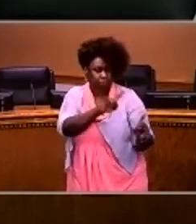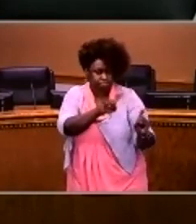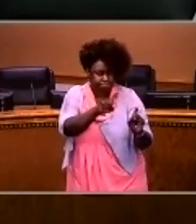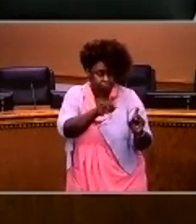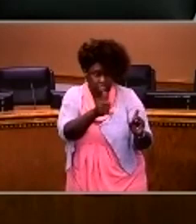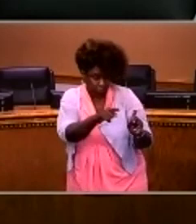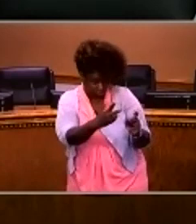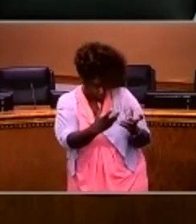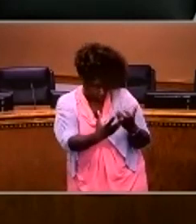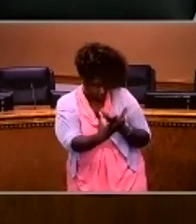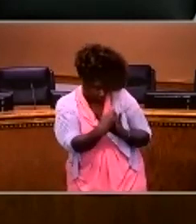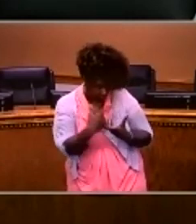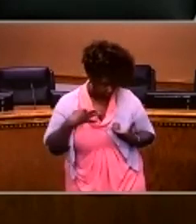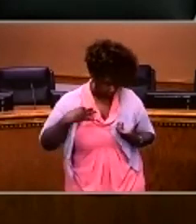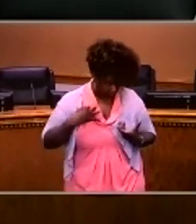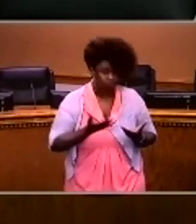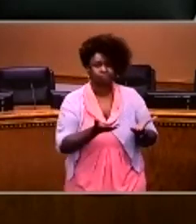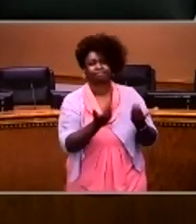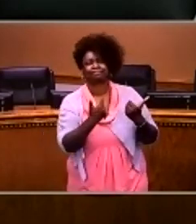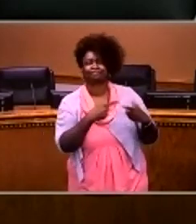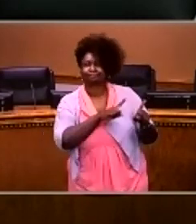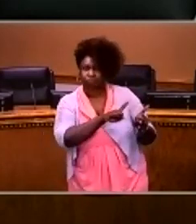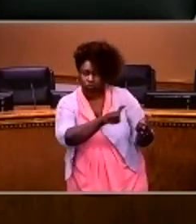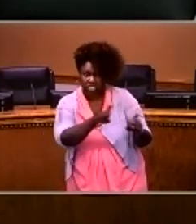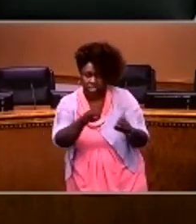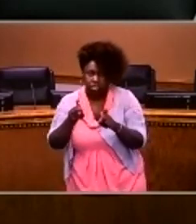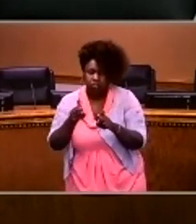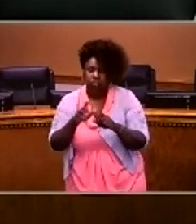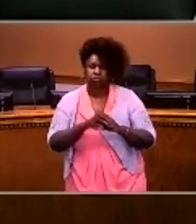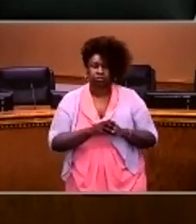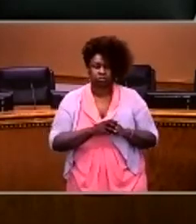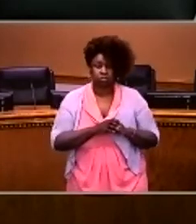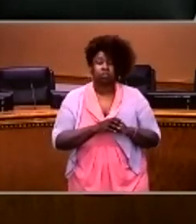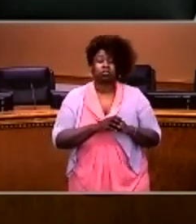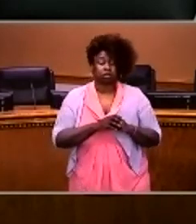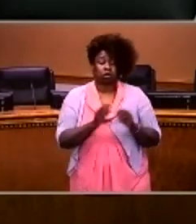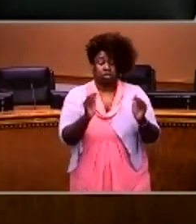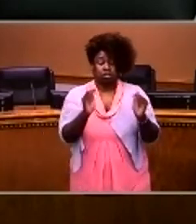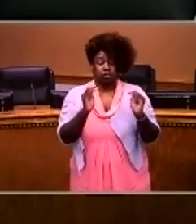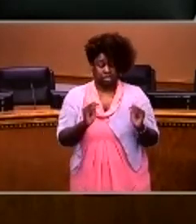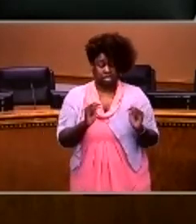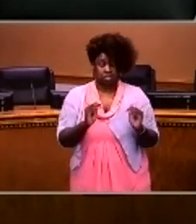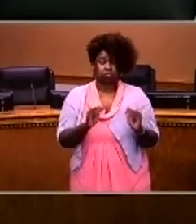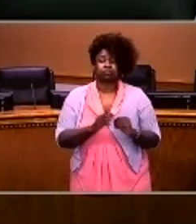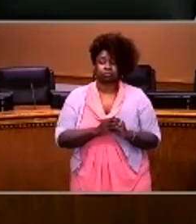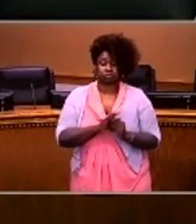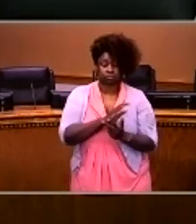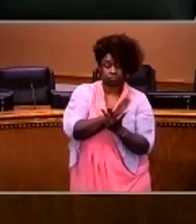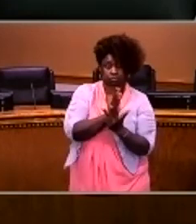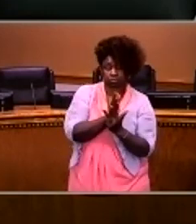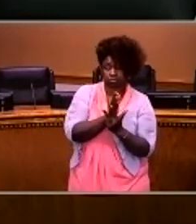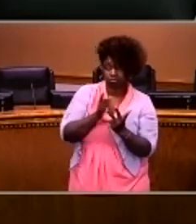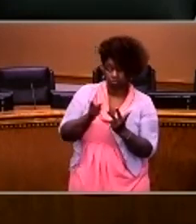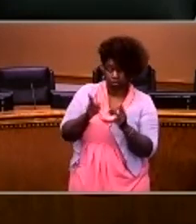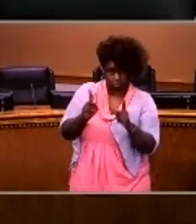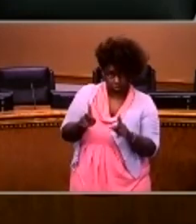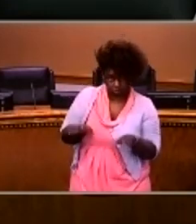survey. From that survey population, the principal investigator for the study and his